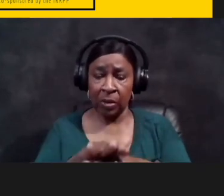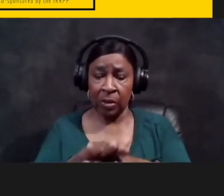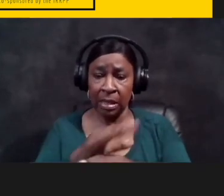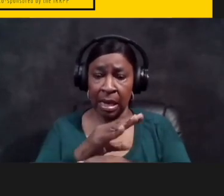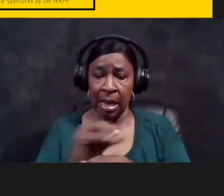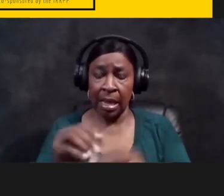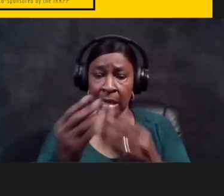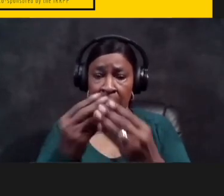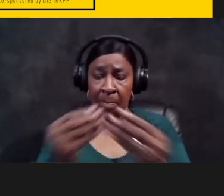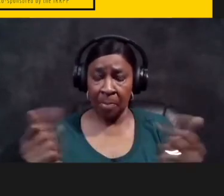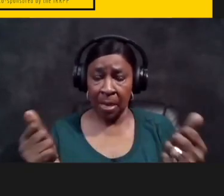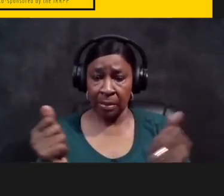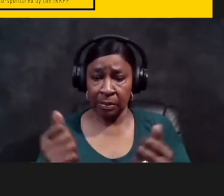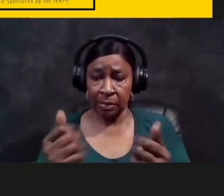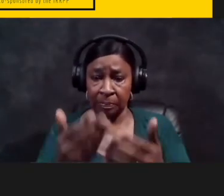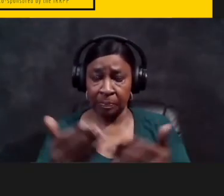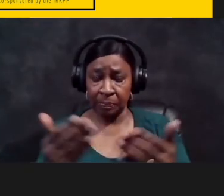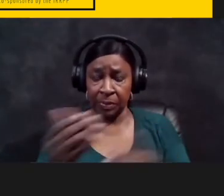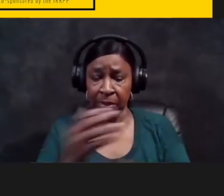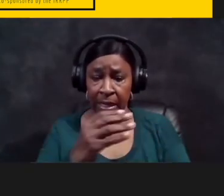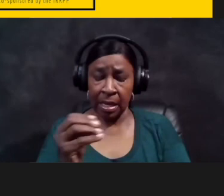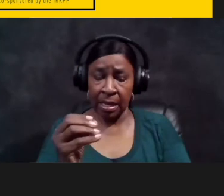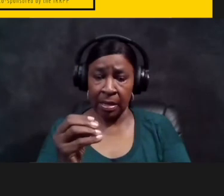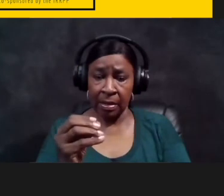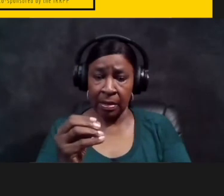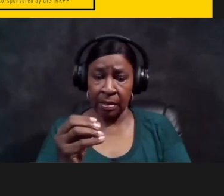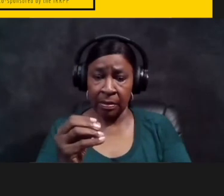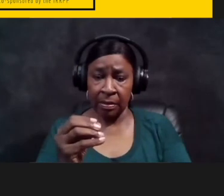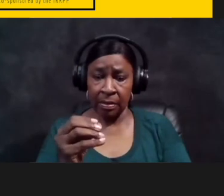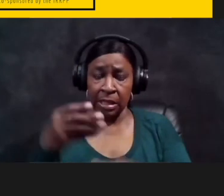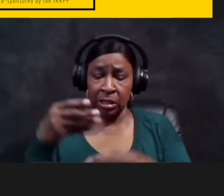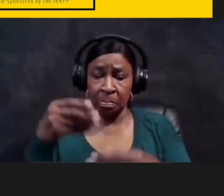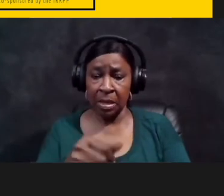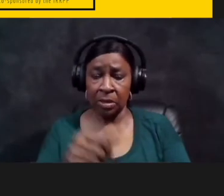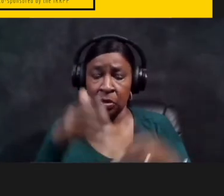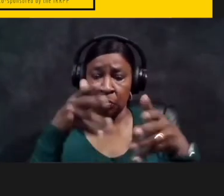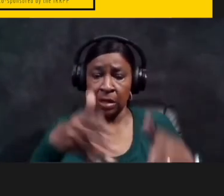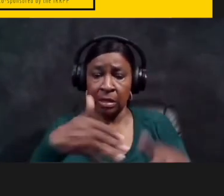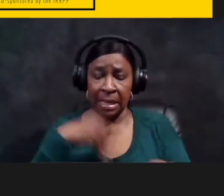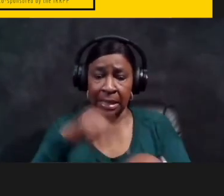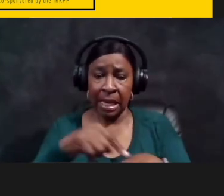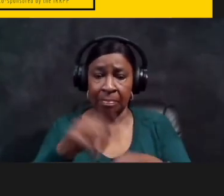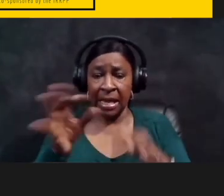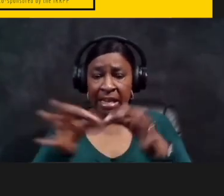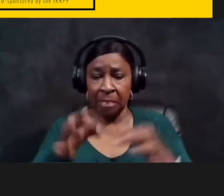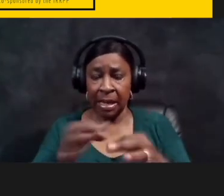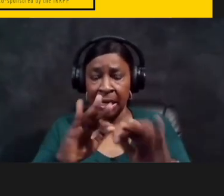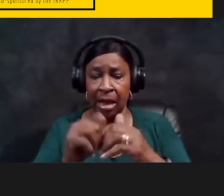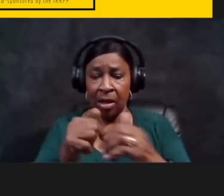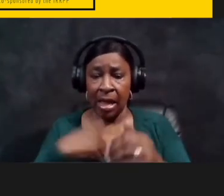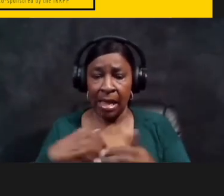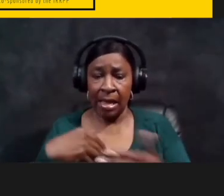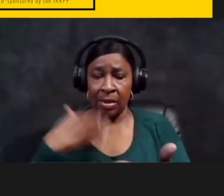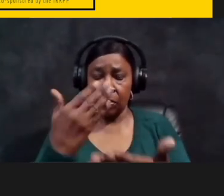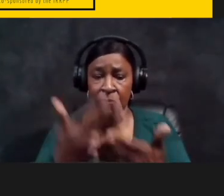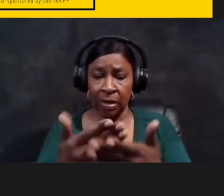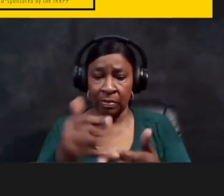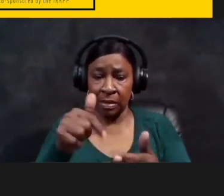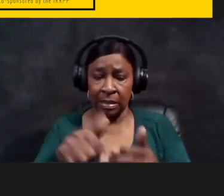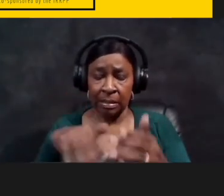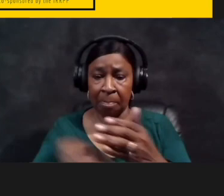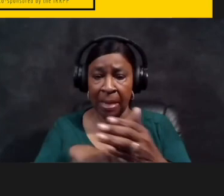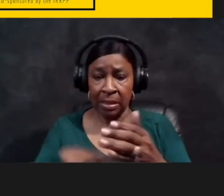ICE, and then spend the rest of my time explaining how I got to these basic